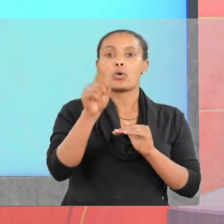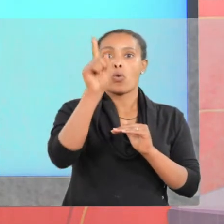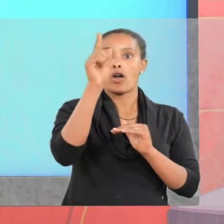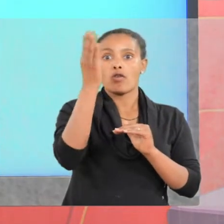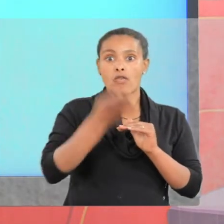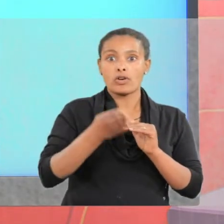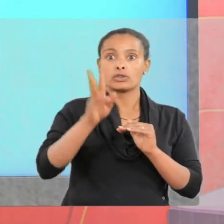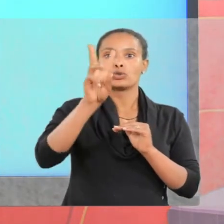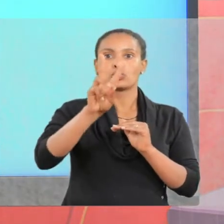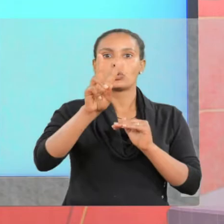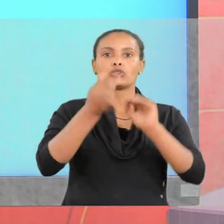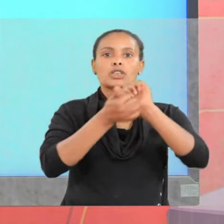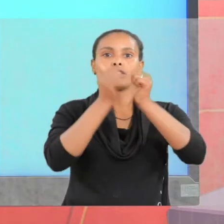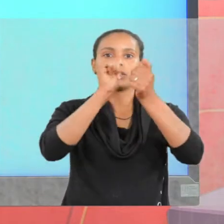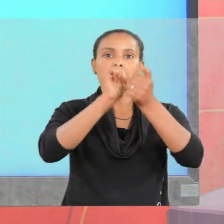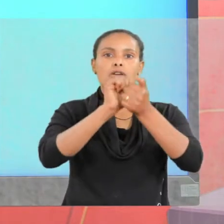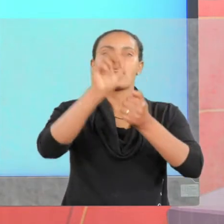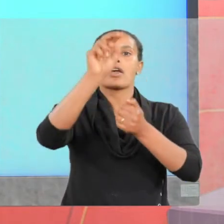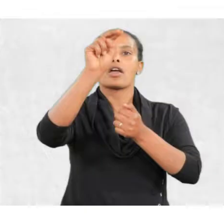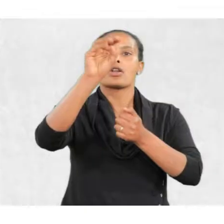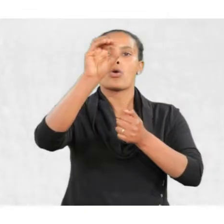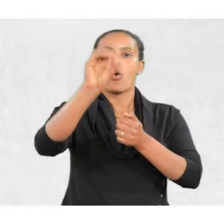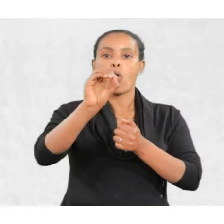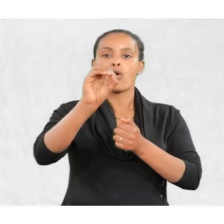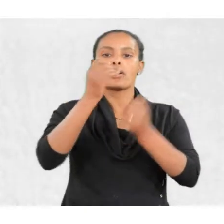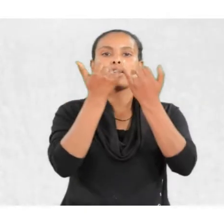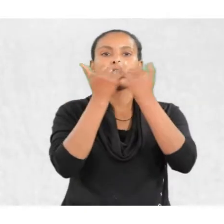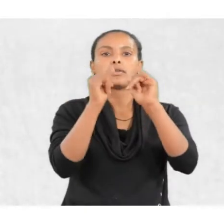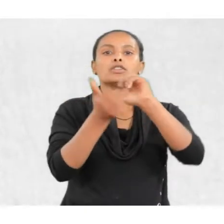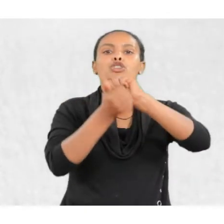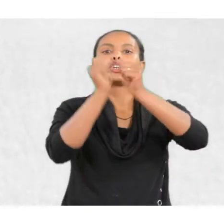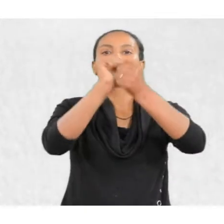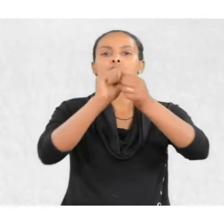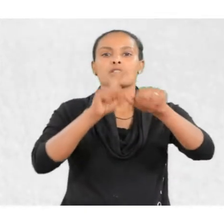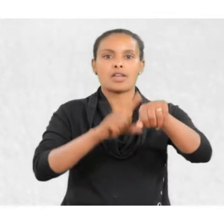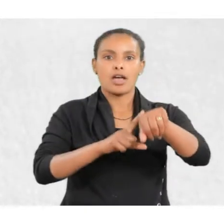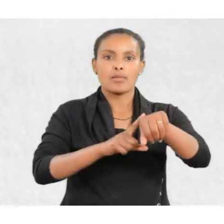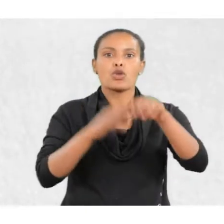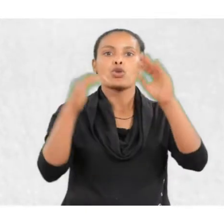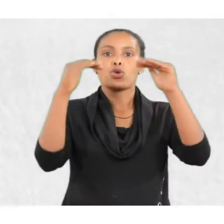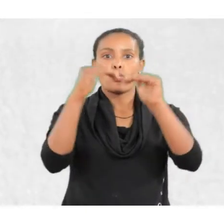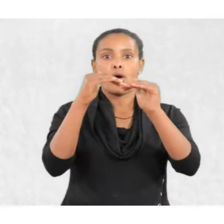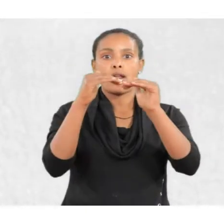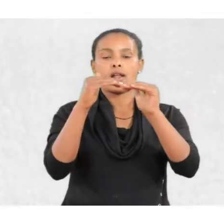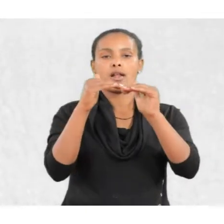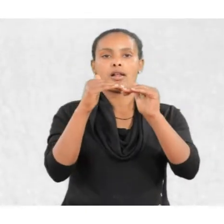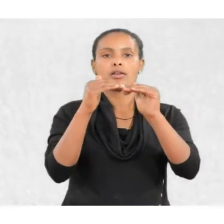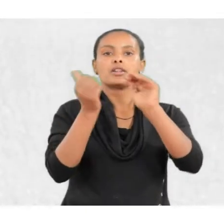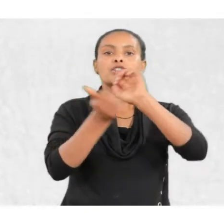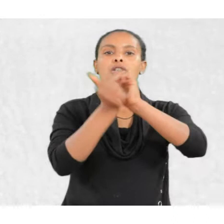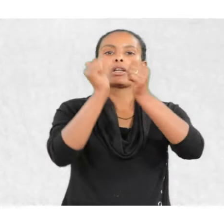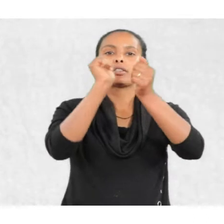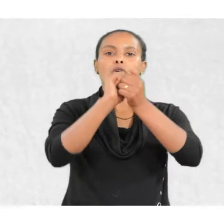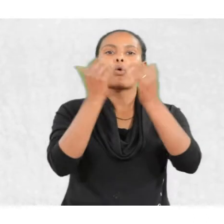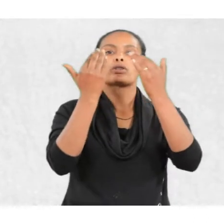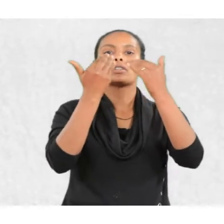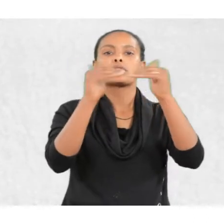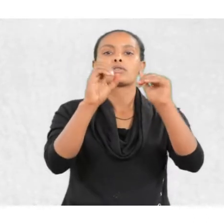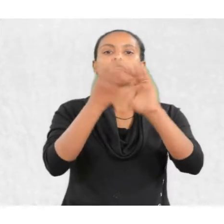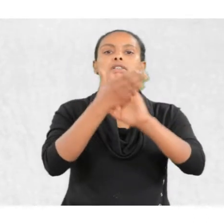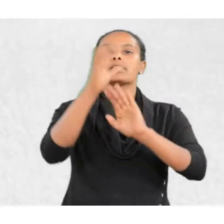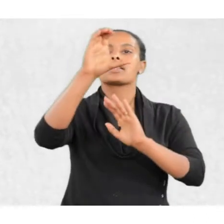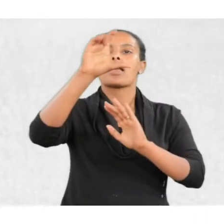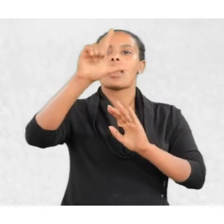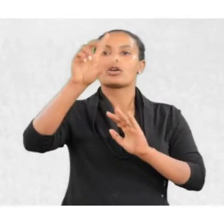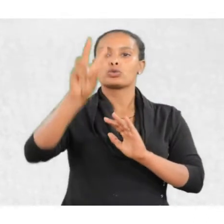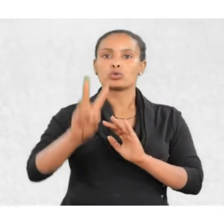1/2 change in concentration of NO divided by change in time equal change in concentration of